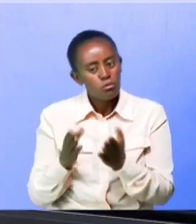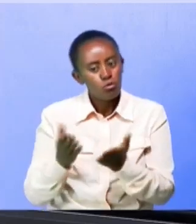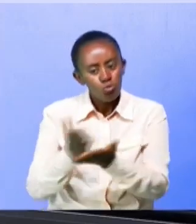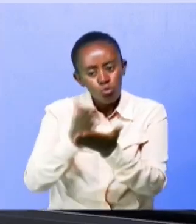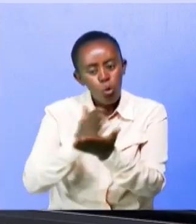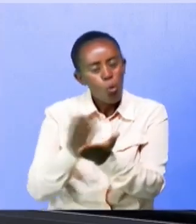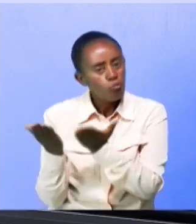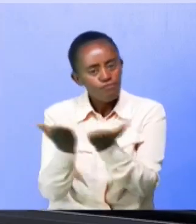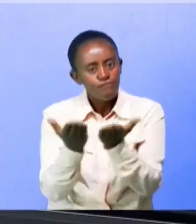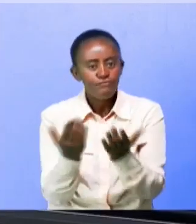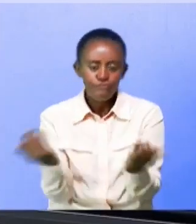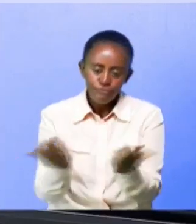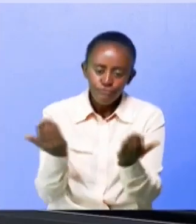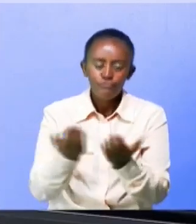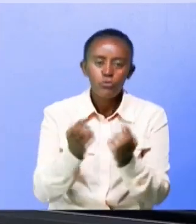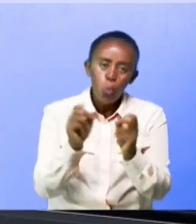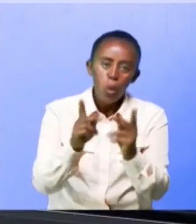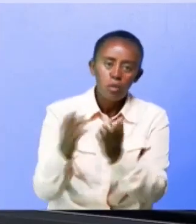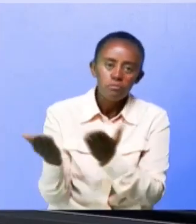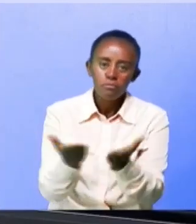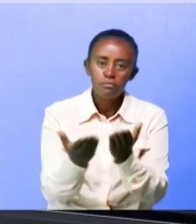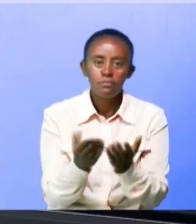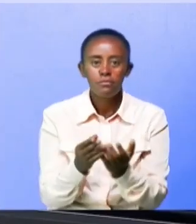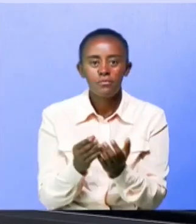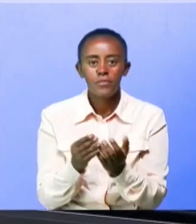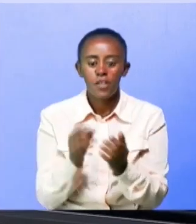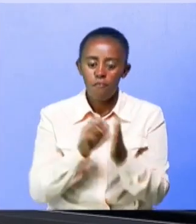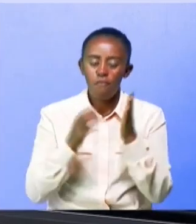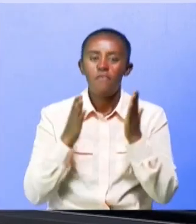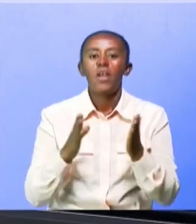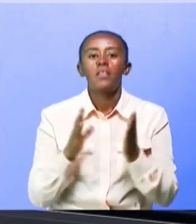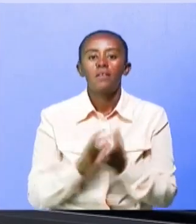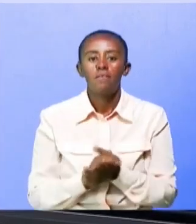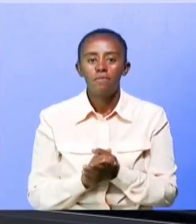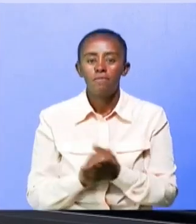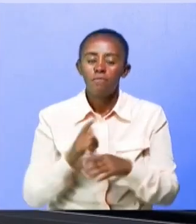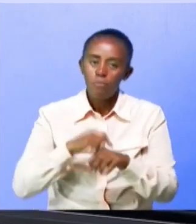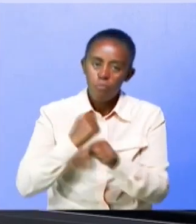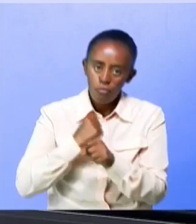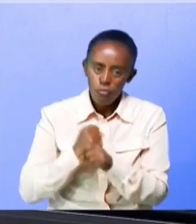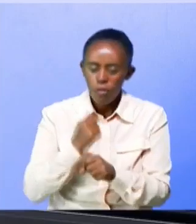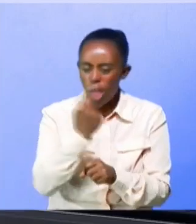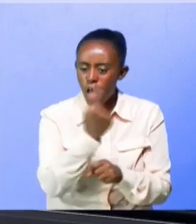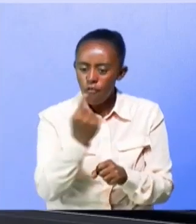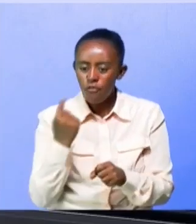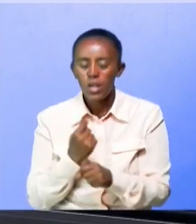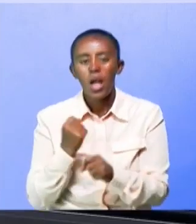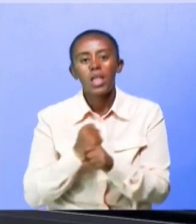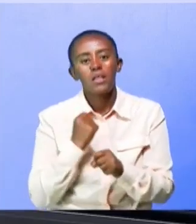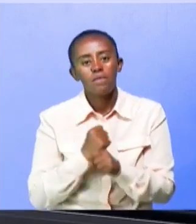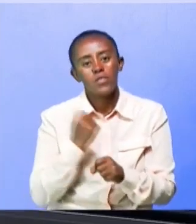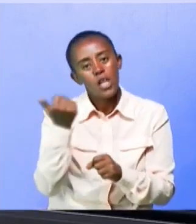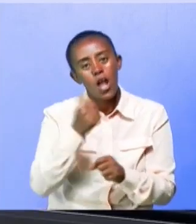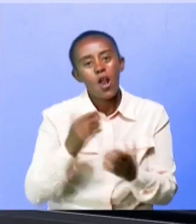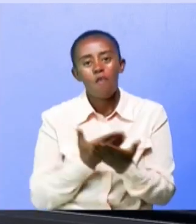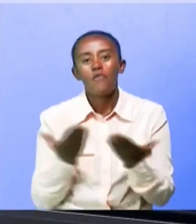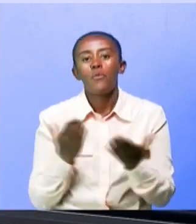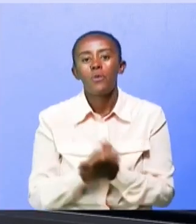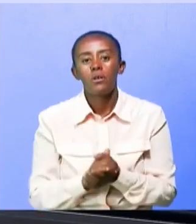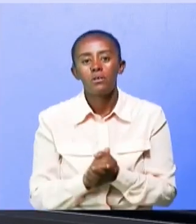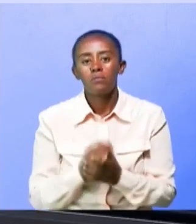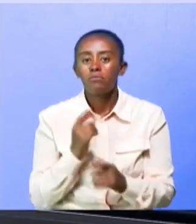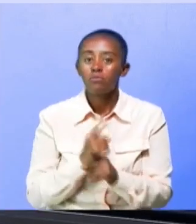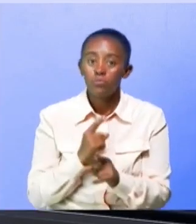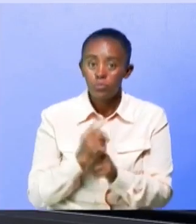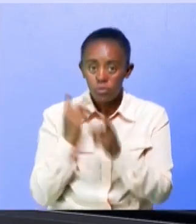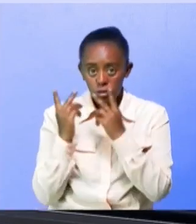join. Thus maybe they are effective while they are performing every activities everywhere. Of course, see